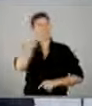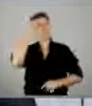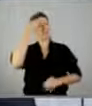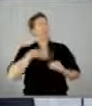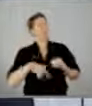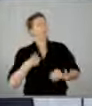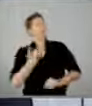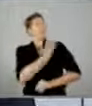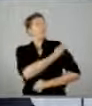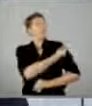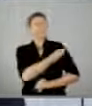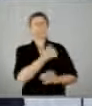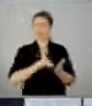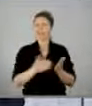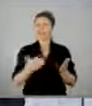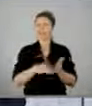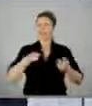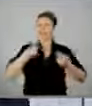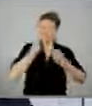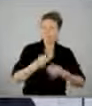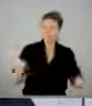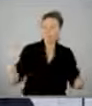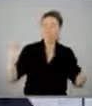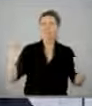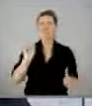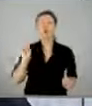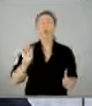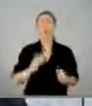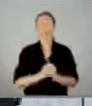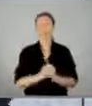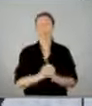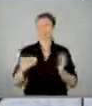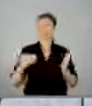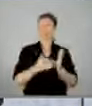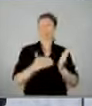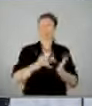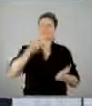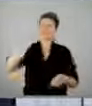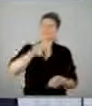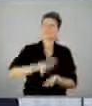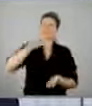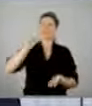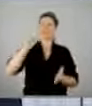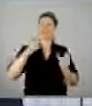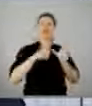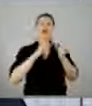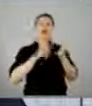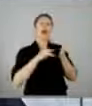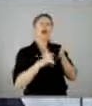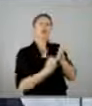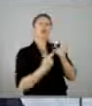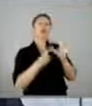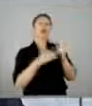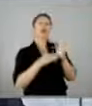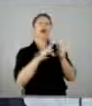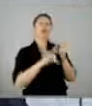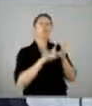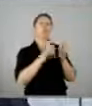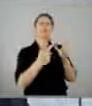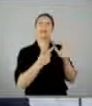pleased to say today that the Therapeutic Goods Administration has today approved the AstraZeneca COVID-19 vaccine for use in